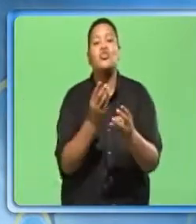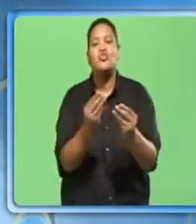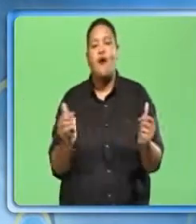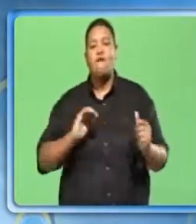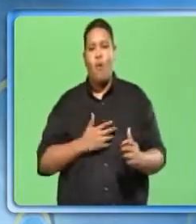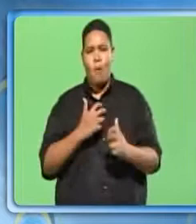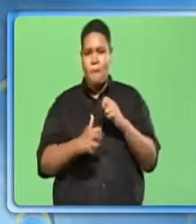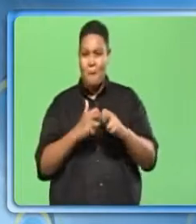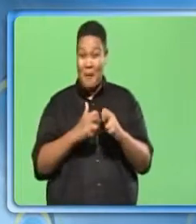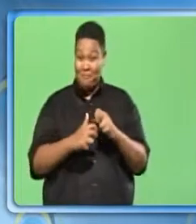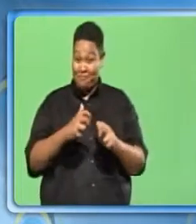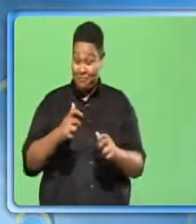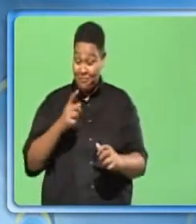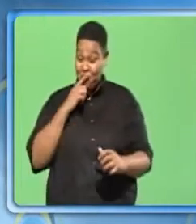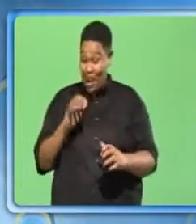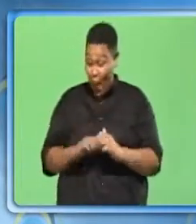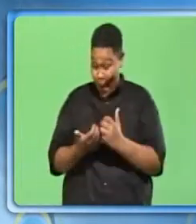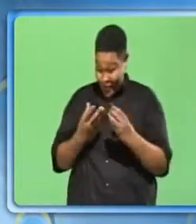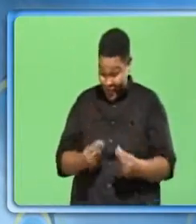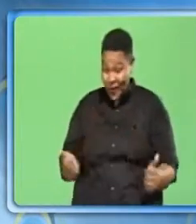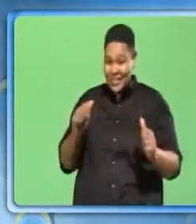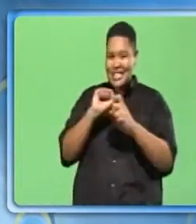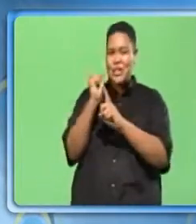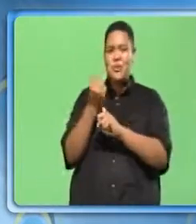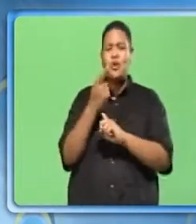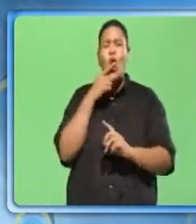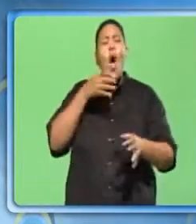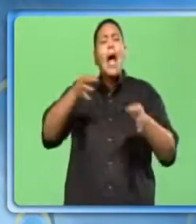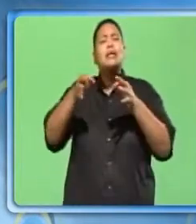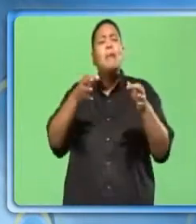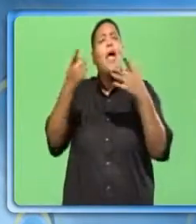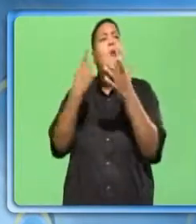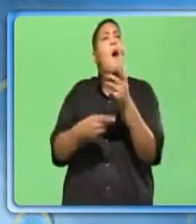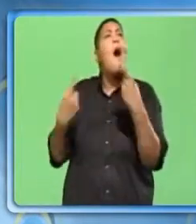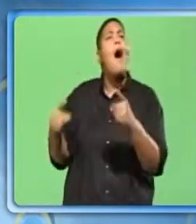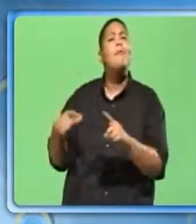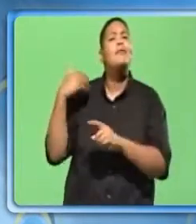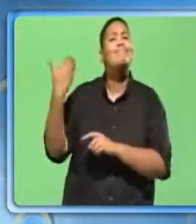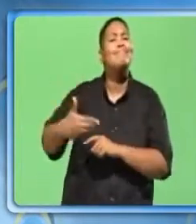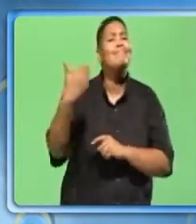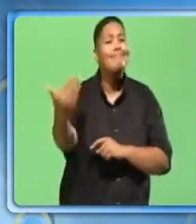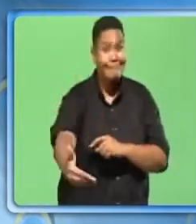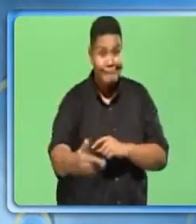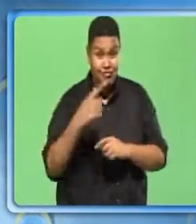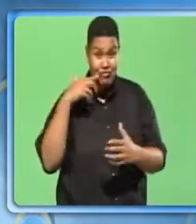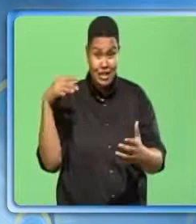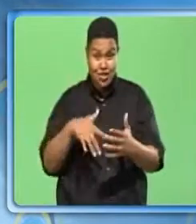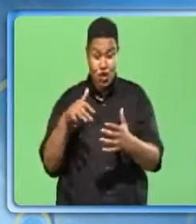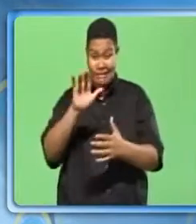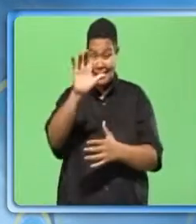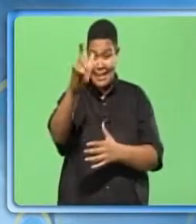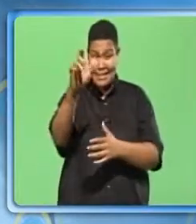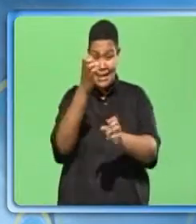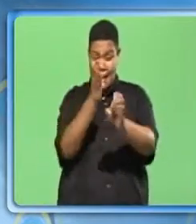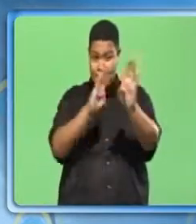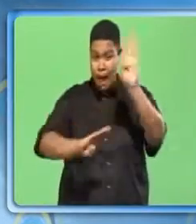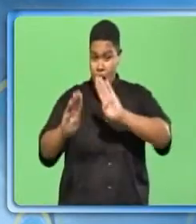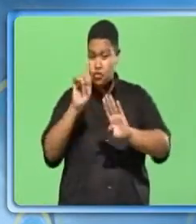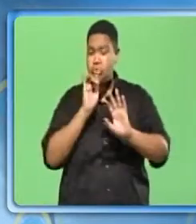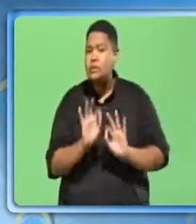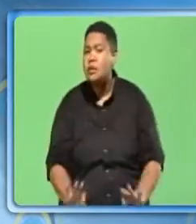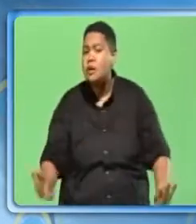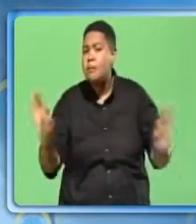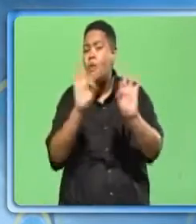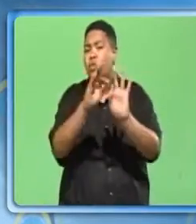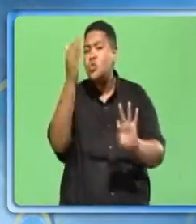problems, remedy the situation, or explain happenings. In studying CXC biology, it is important